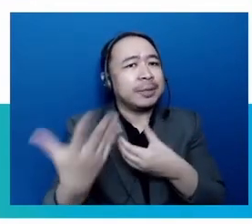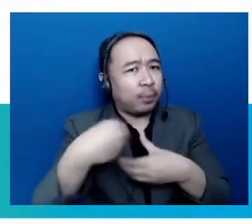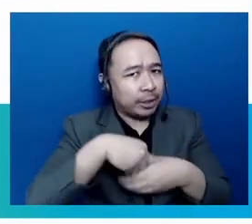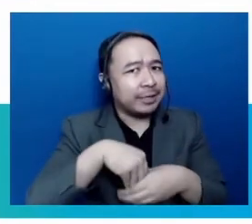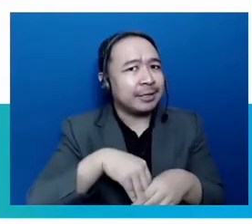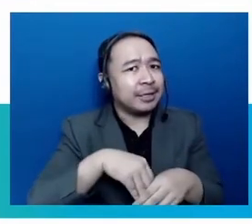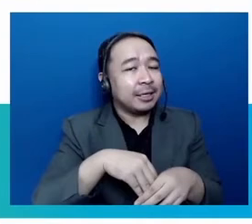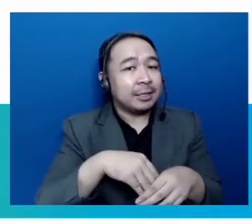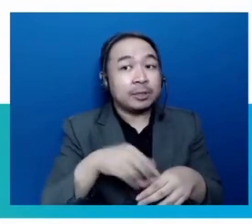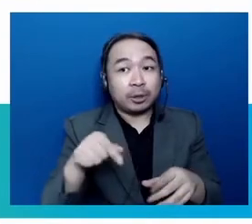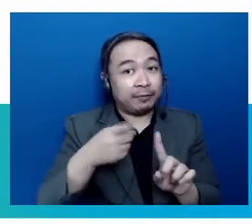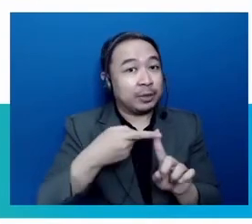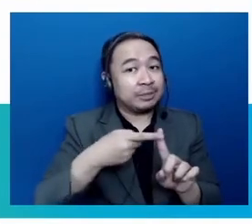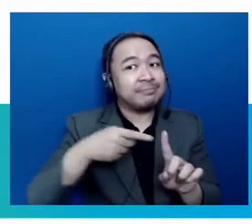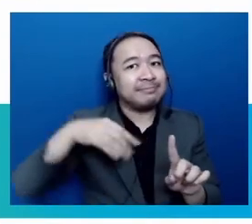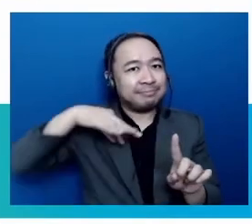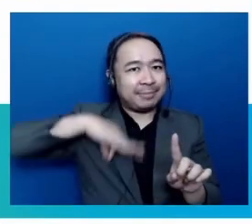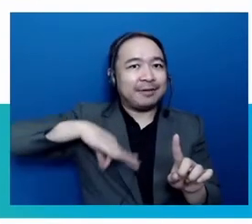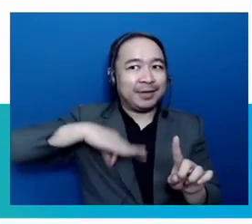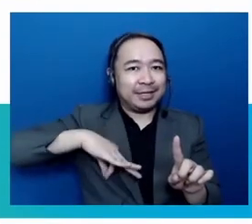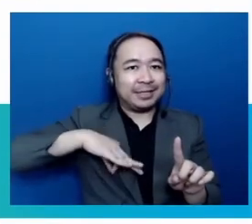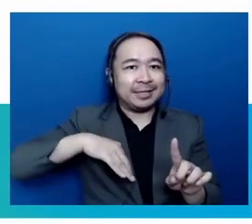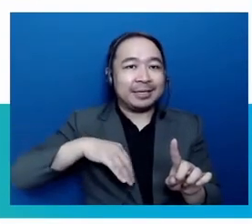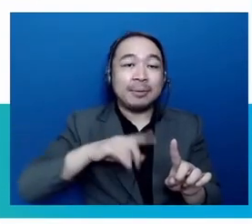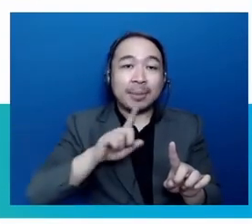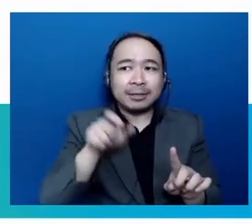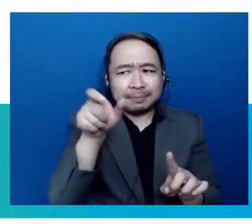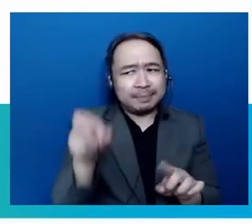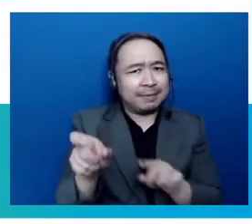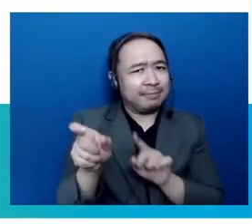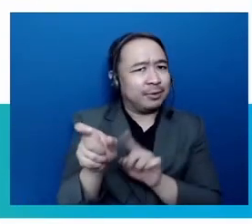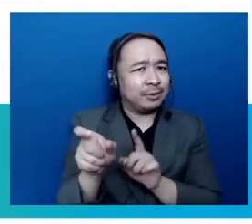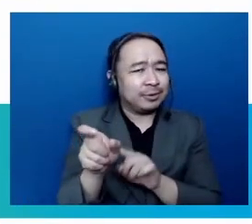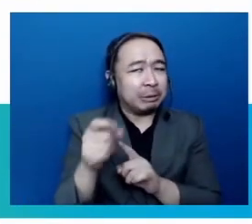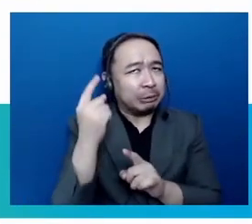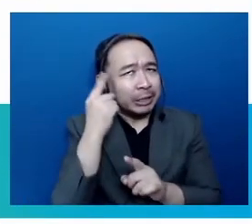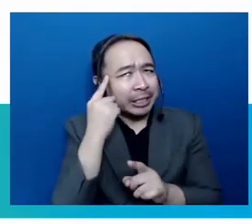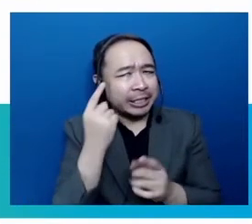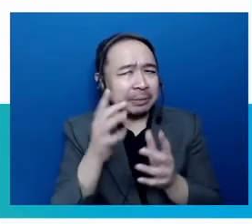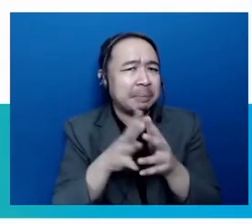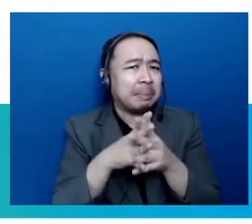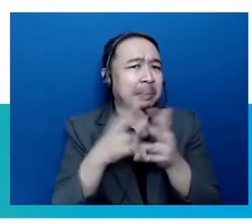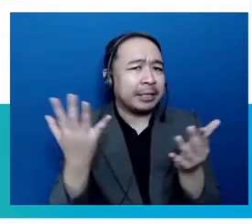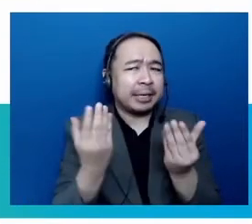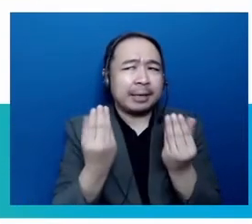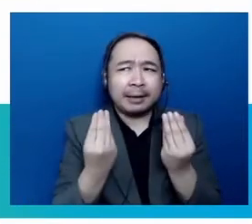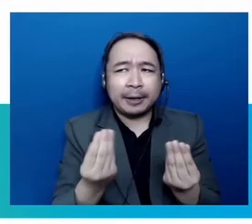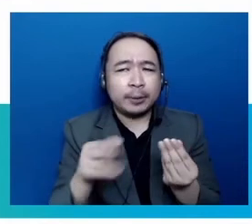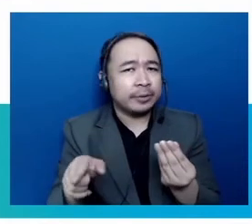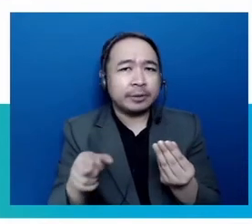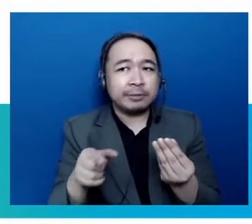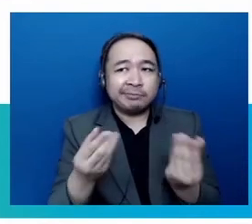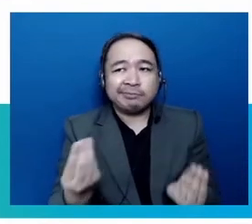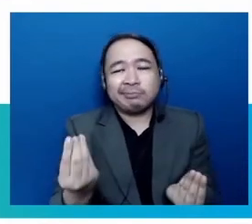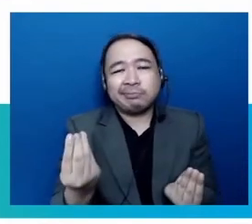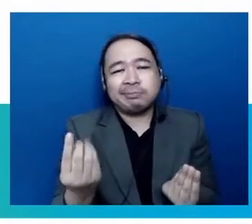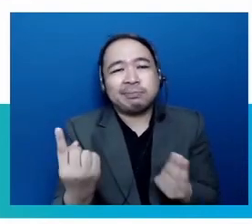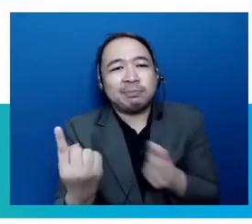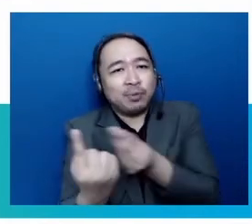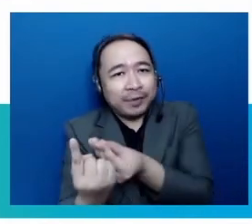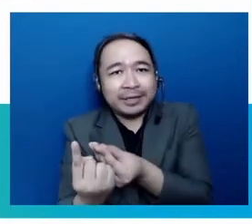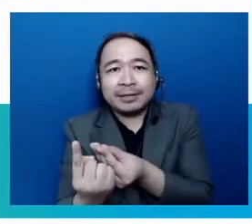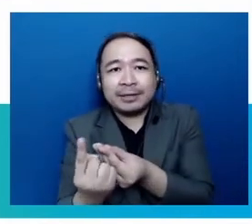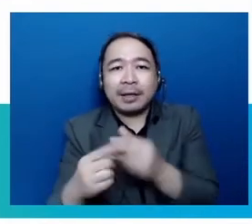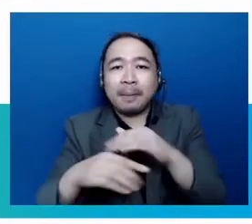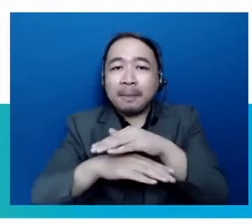because they're people. And we don't really think about that so much because we don't give them the basic services